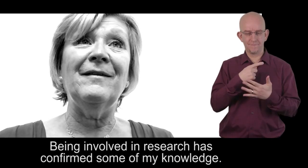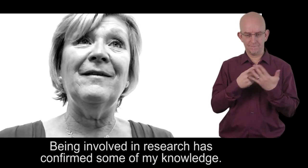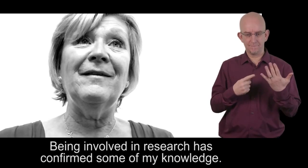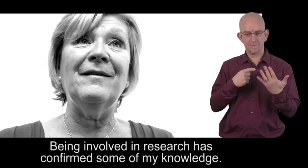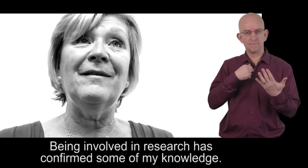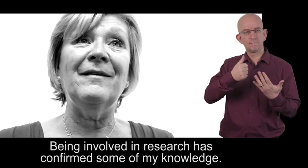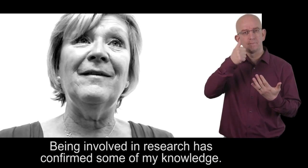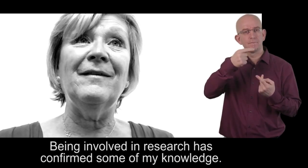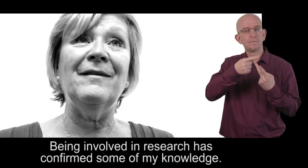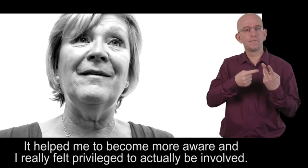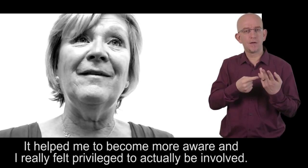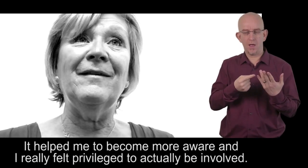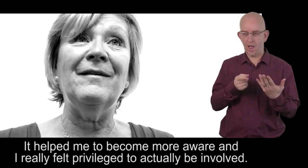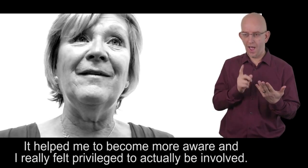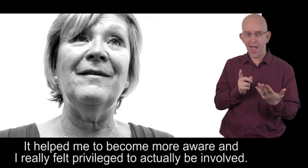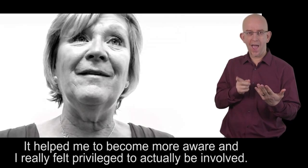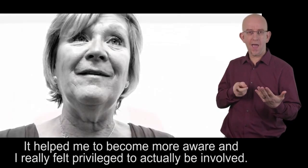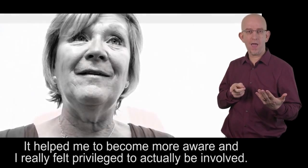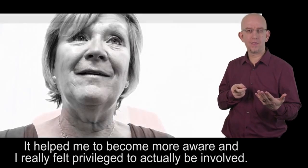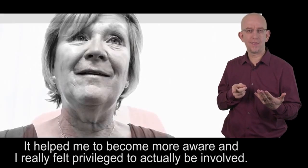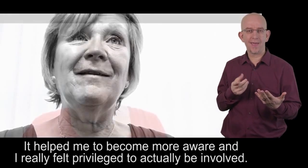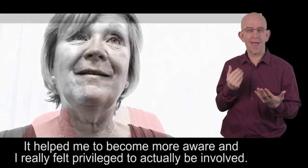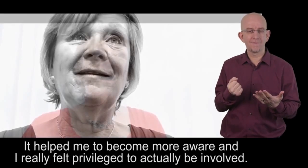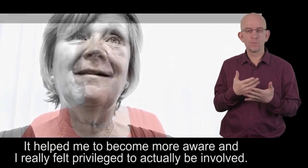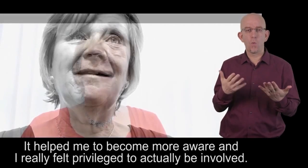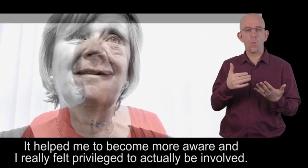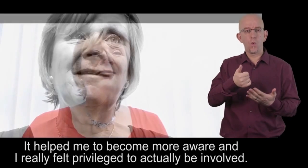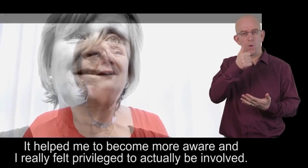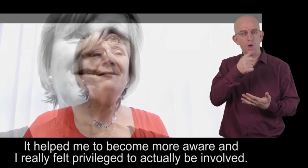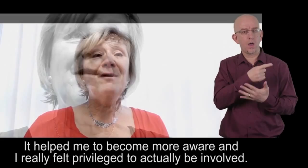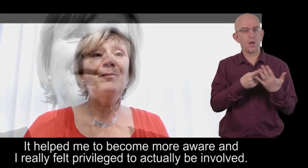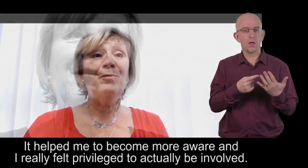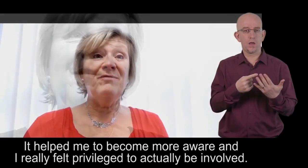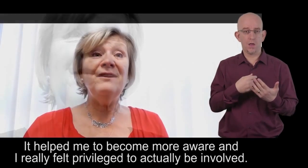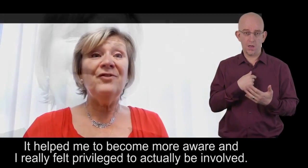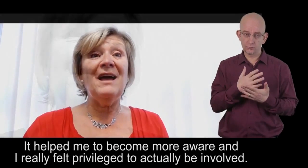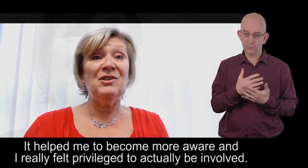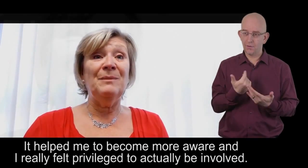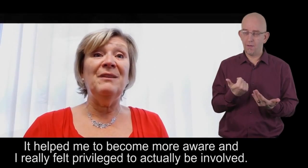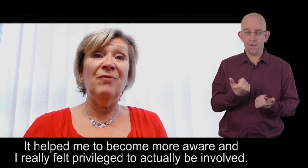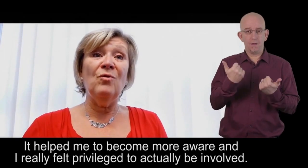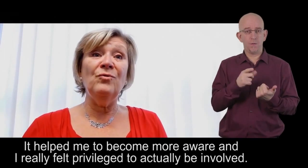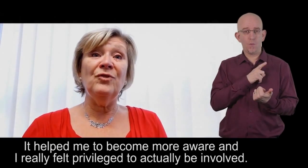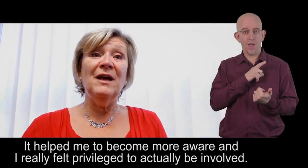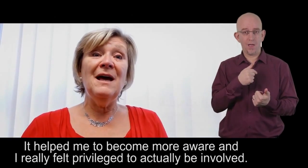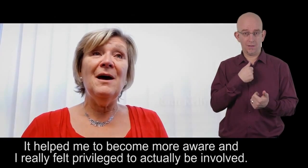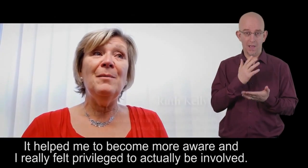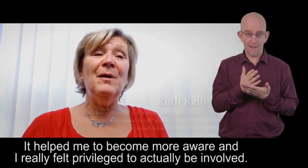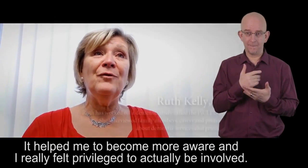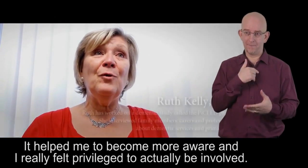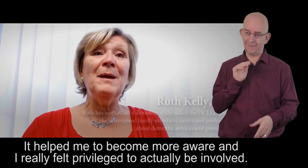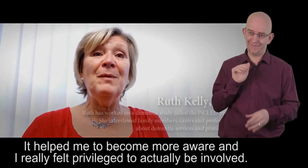confirmed some of my knowledge, it helped me to become more aware and I really felt privileged to actually be involved